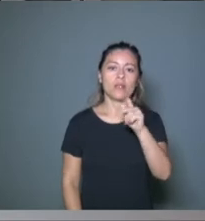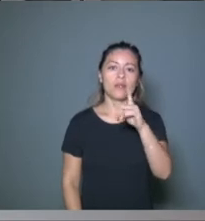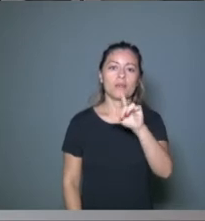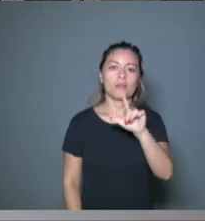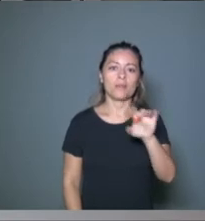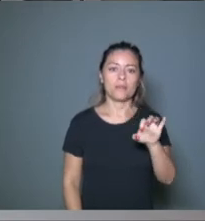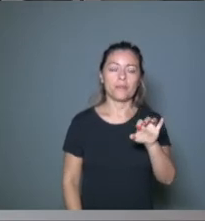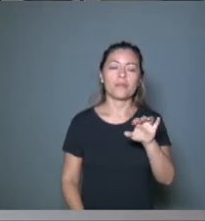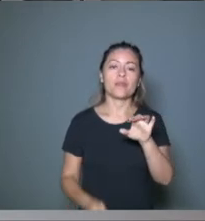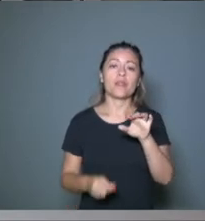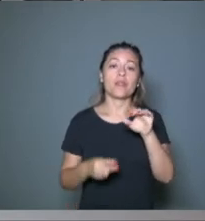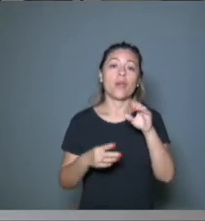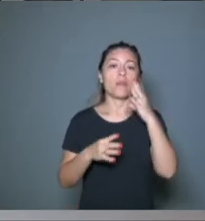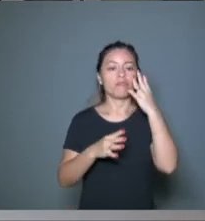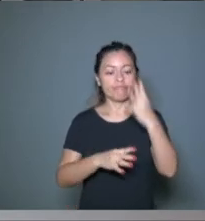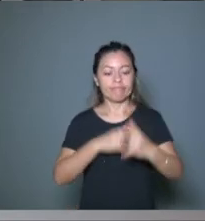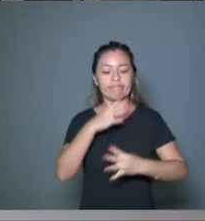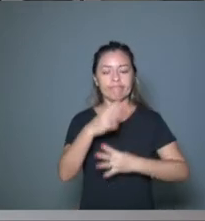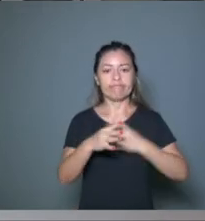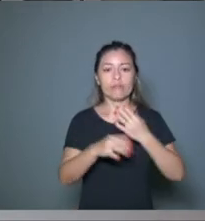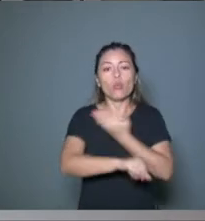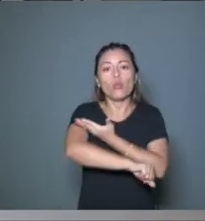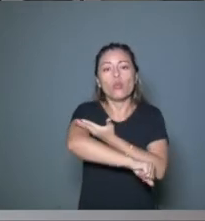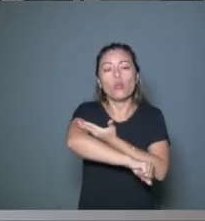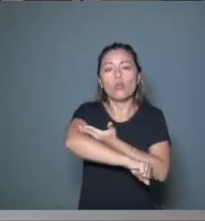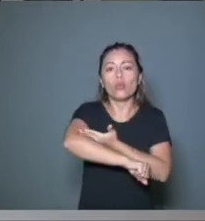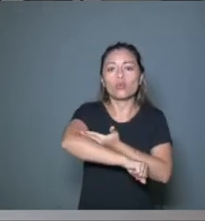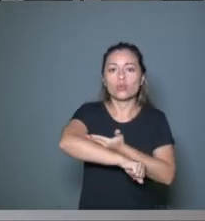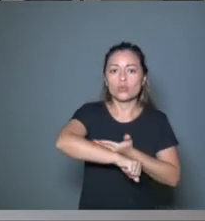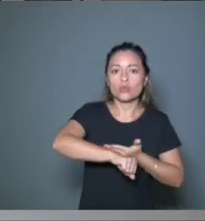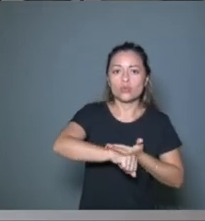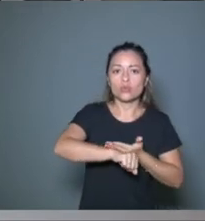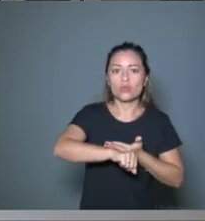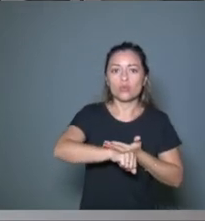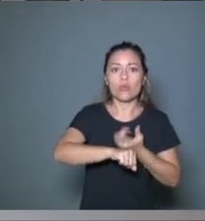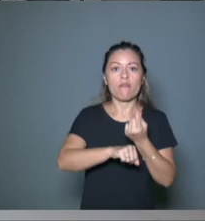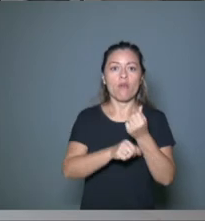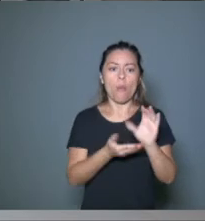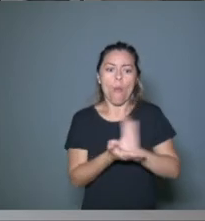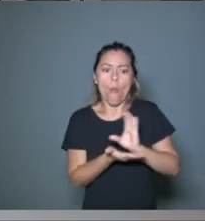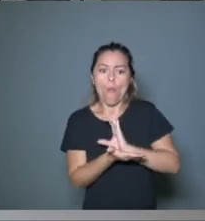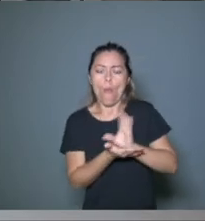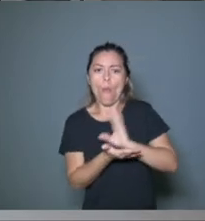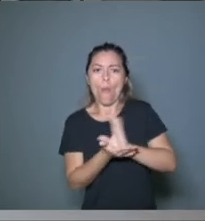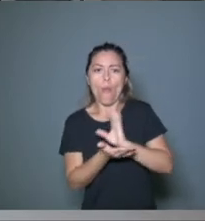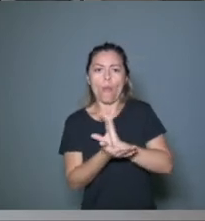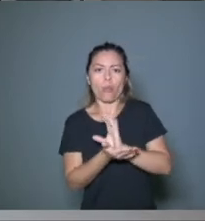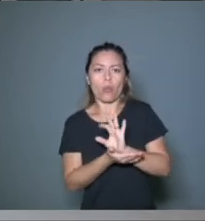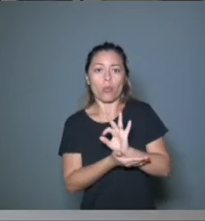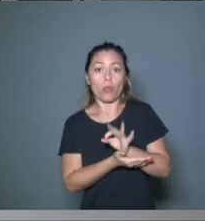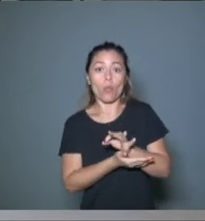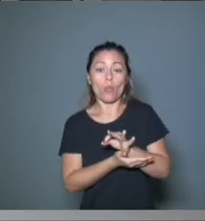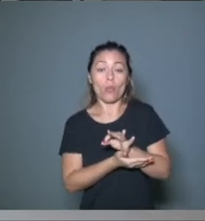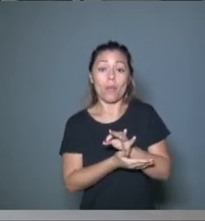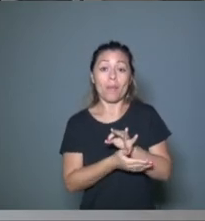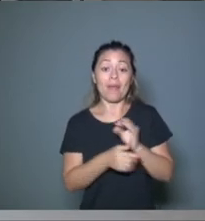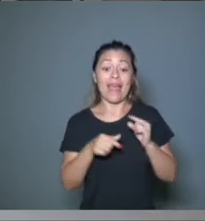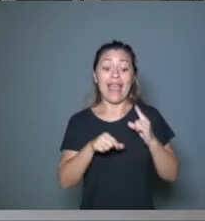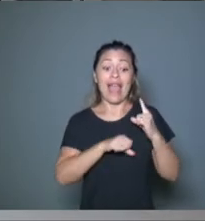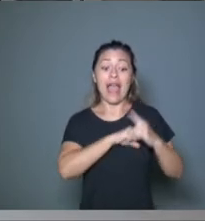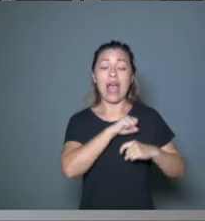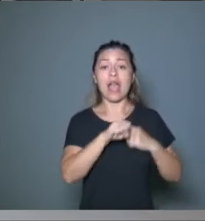your question about working capital. Q4, historically, is when we mostly generate